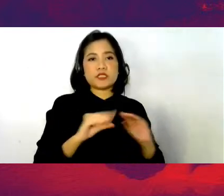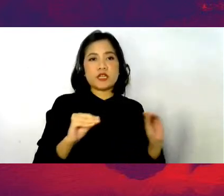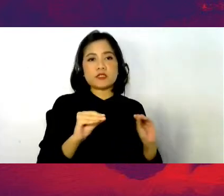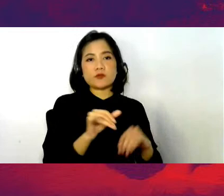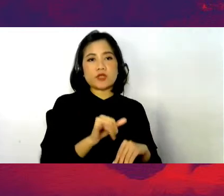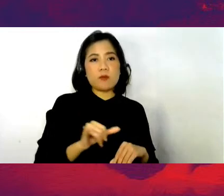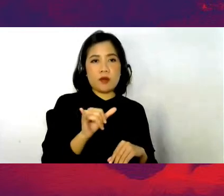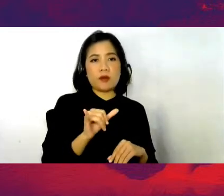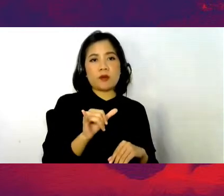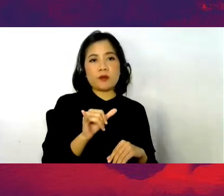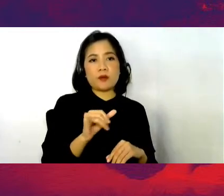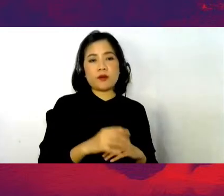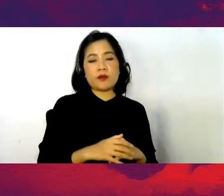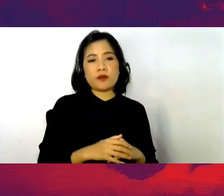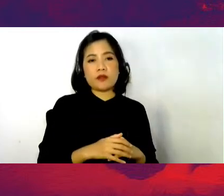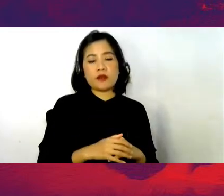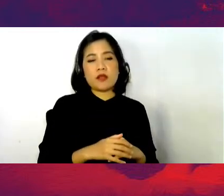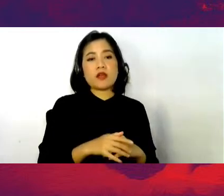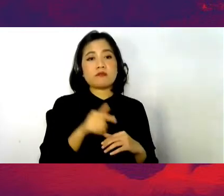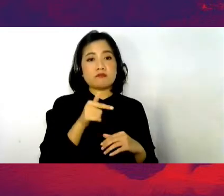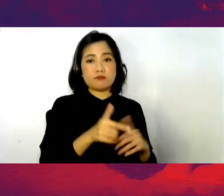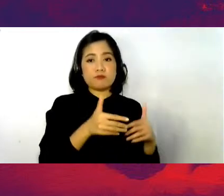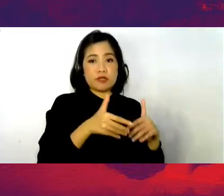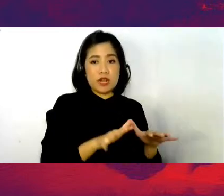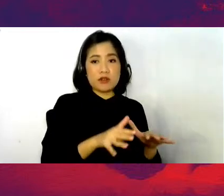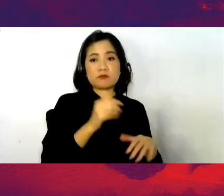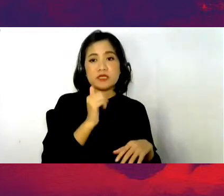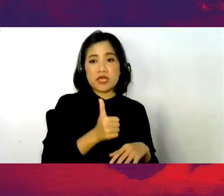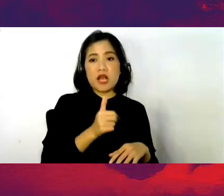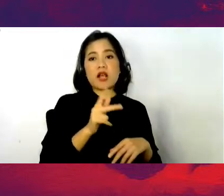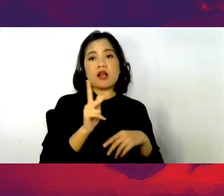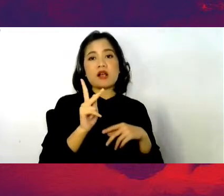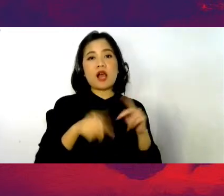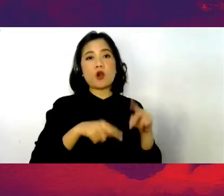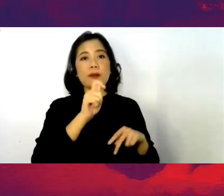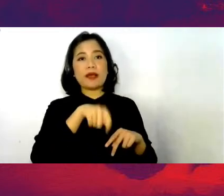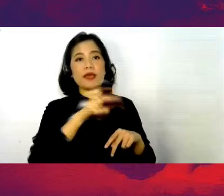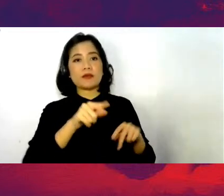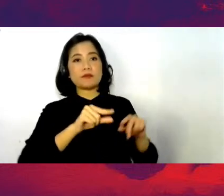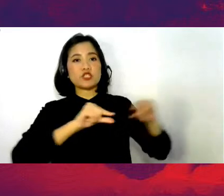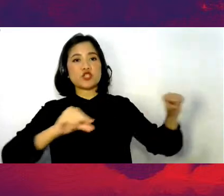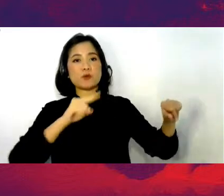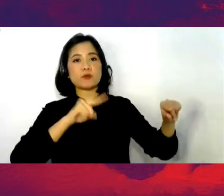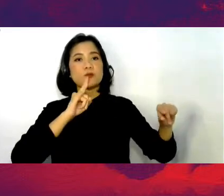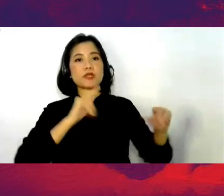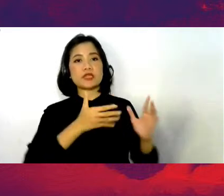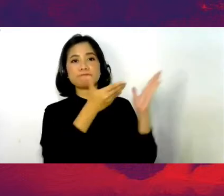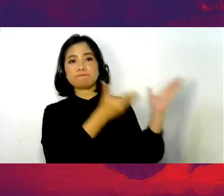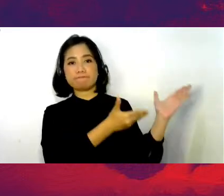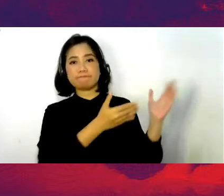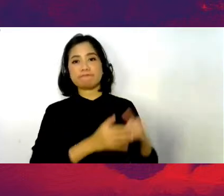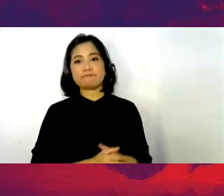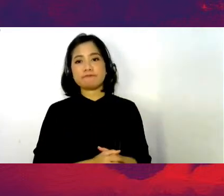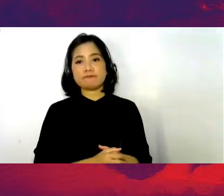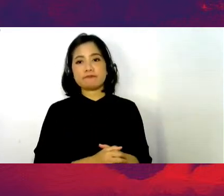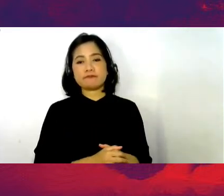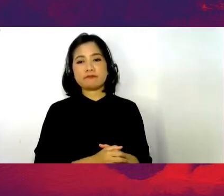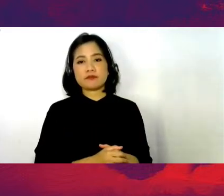I'm going to end off in terms of the various rationales. Why is MPI being used? This is really where the core of the matter